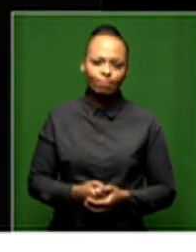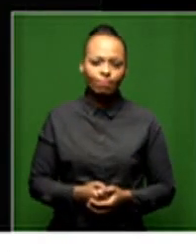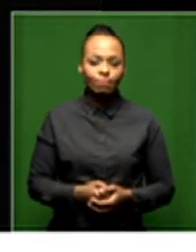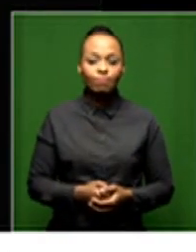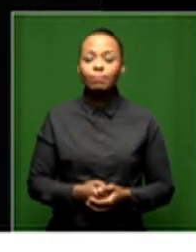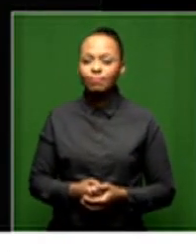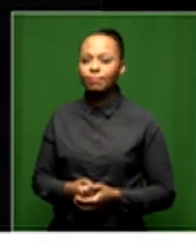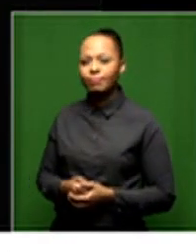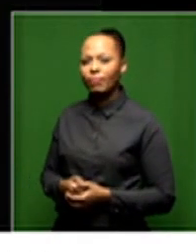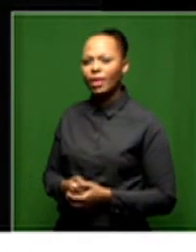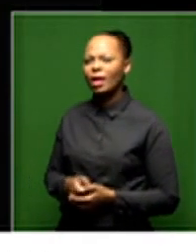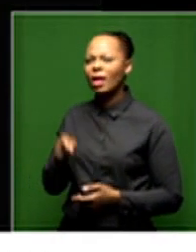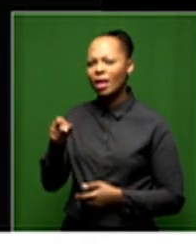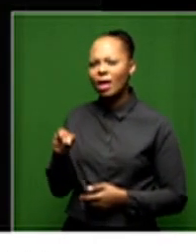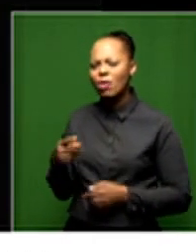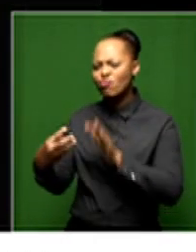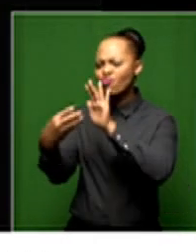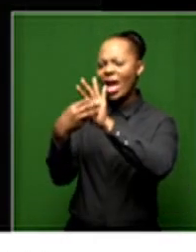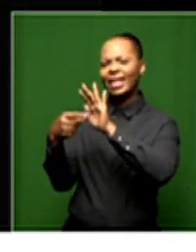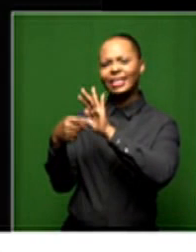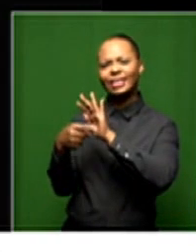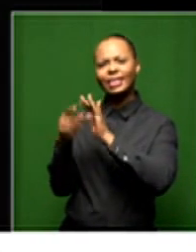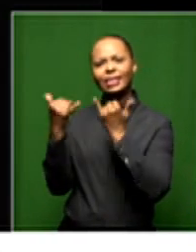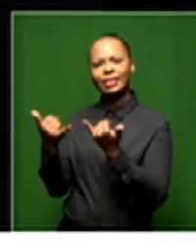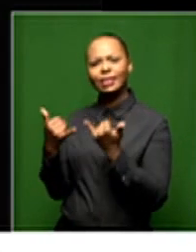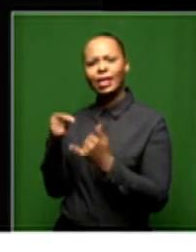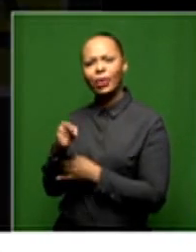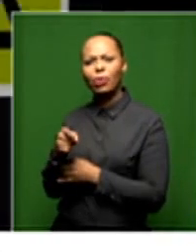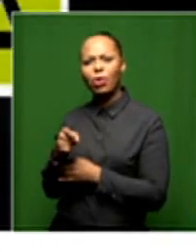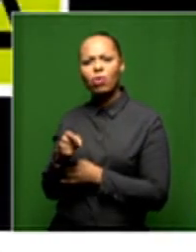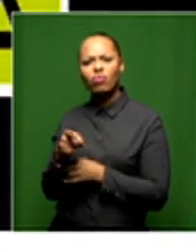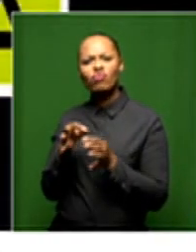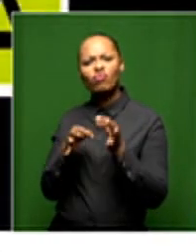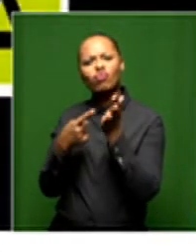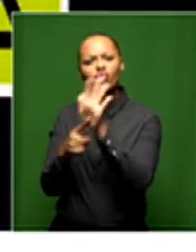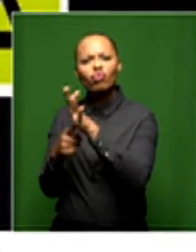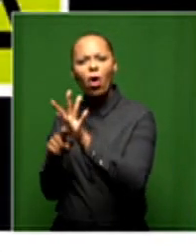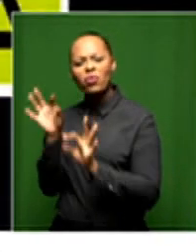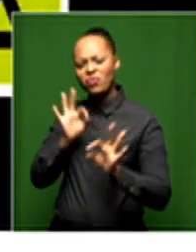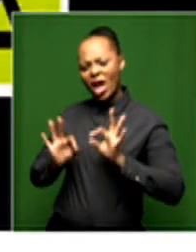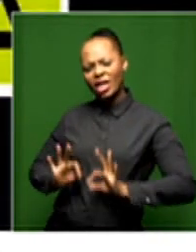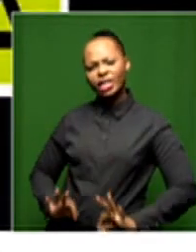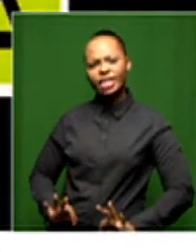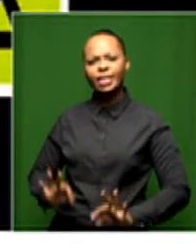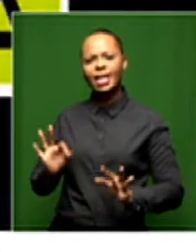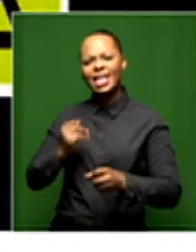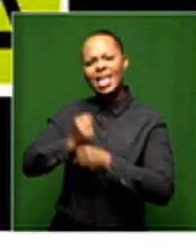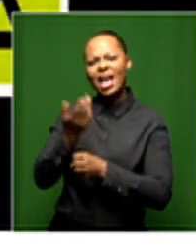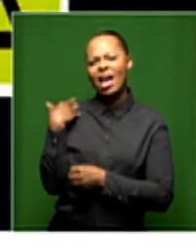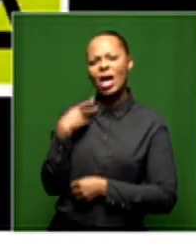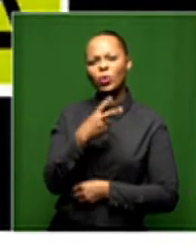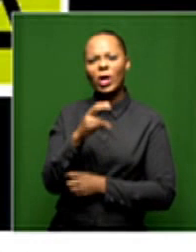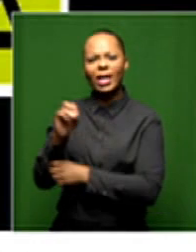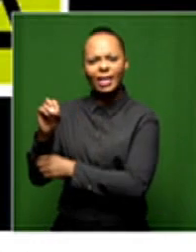Cleo, the Loxion Kulca brand, it dominated the local fashion scene in the early 2000s, and it was the